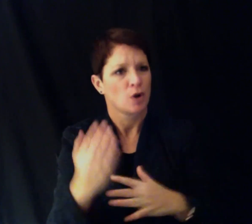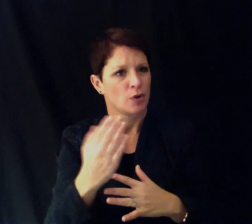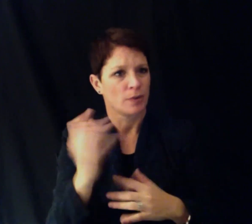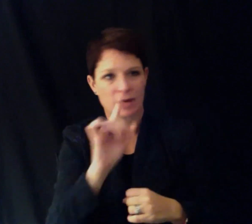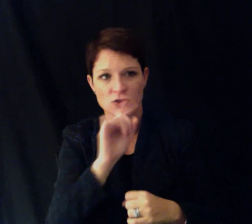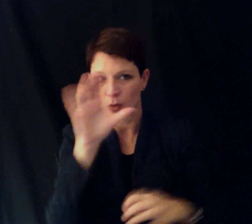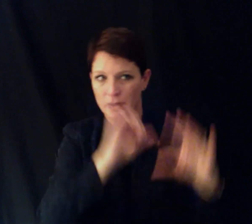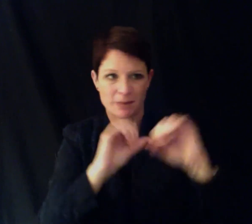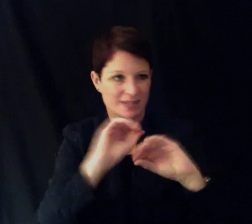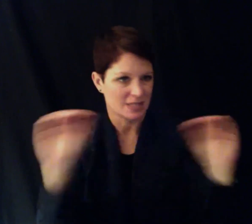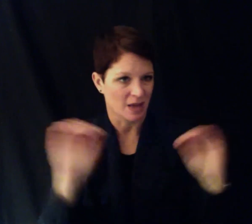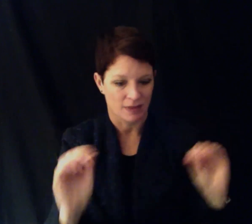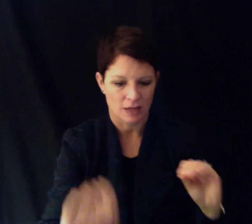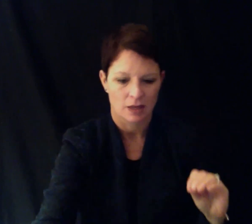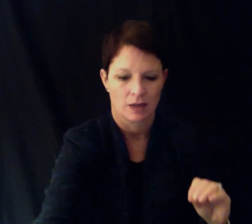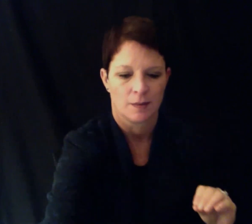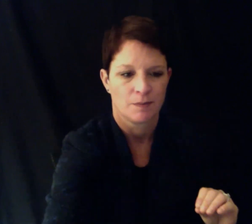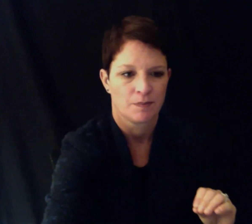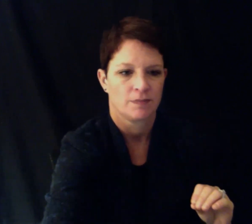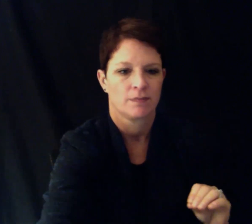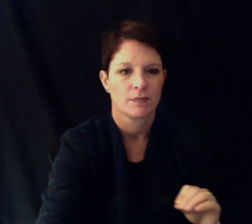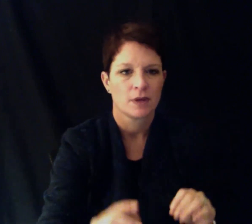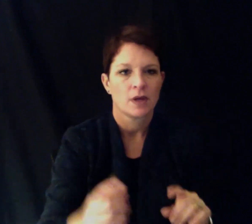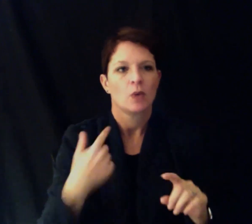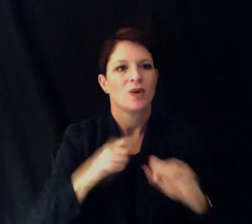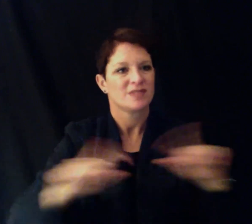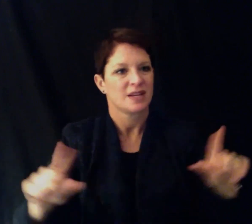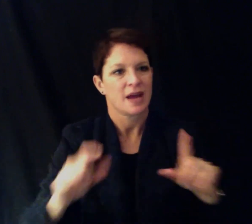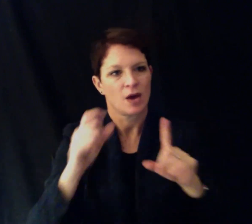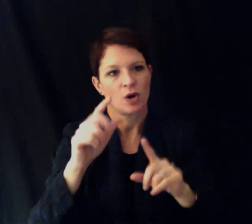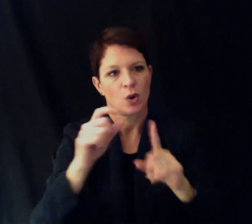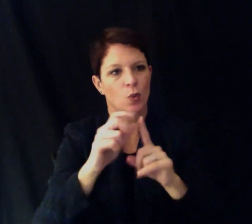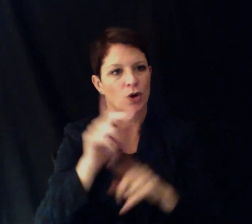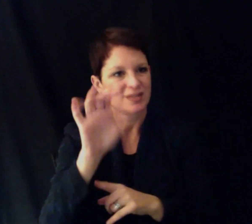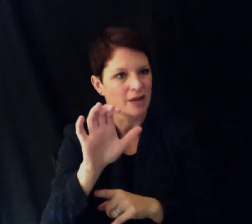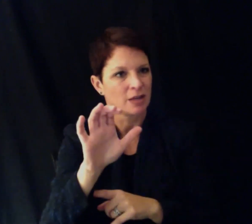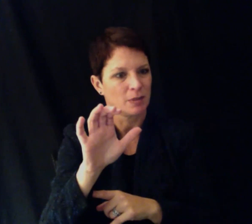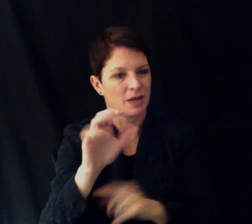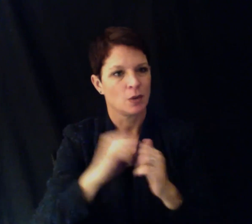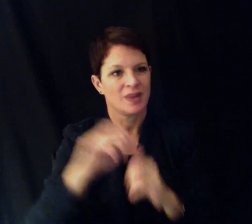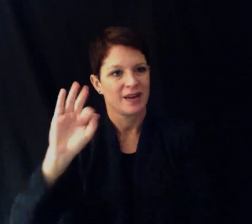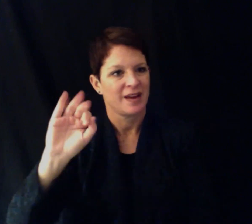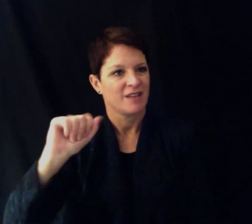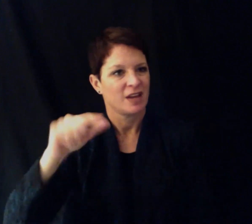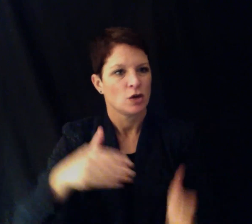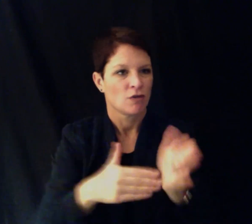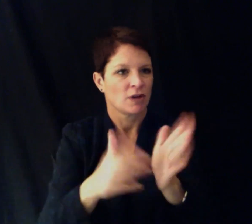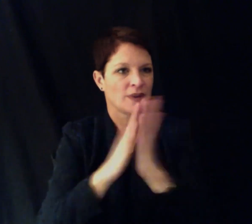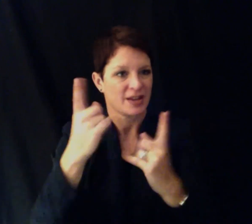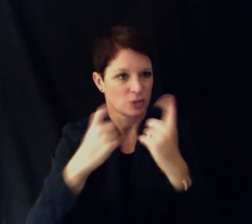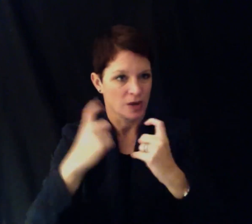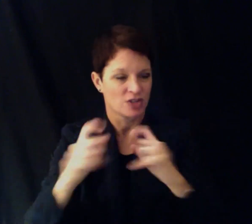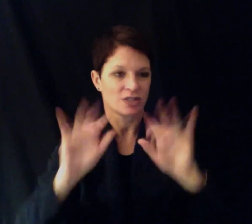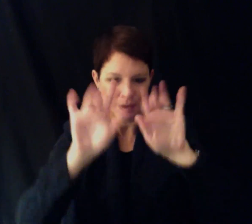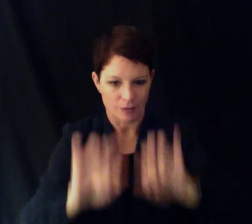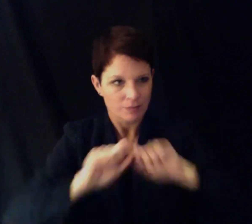that they were addressed. And in past info sessions, we've sent out kind of a Word document with an FAQ, and we'll make sure to do that for this